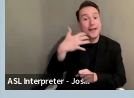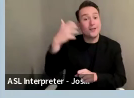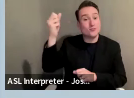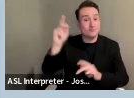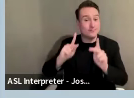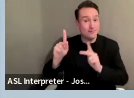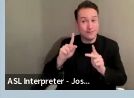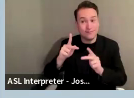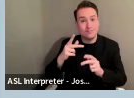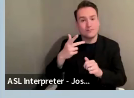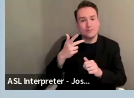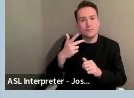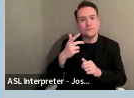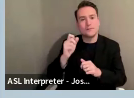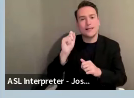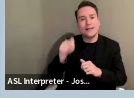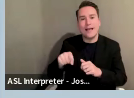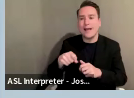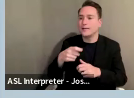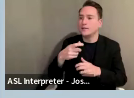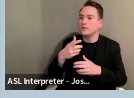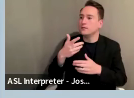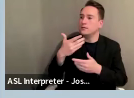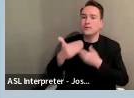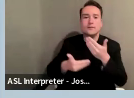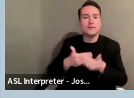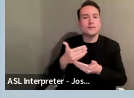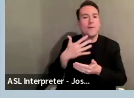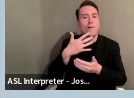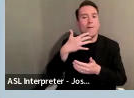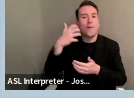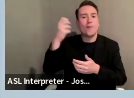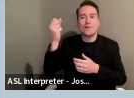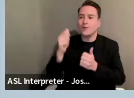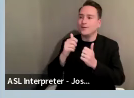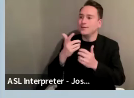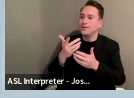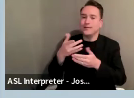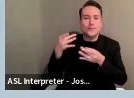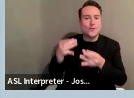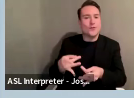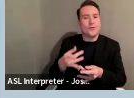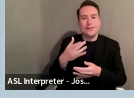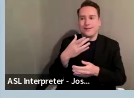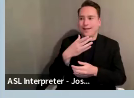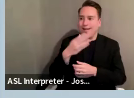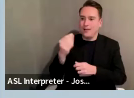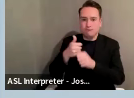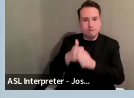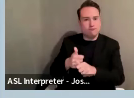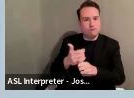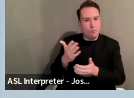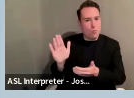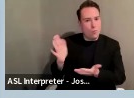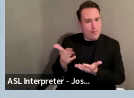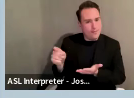to move into various stages of life with, grace and according to their terms, which are covered by the documents that we have